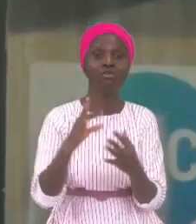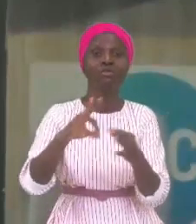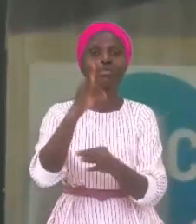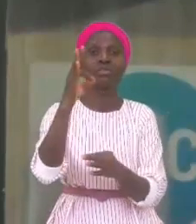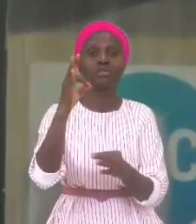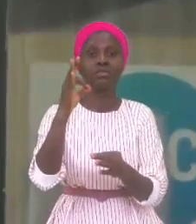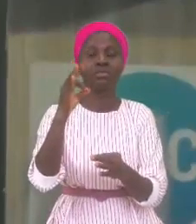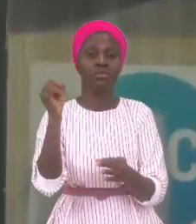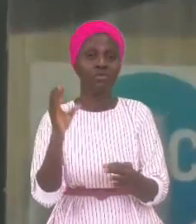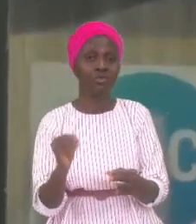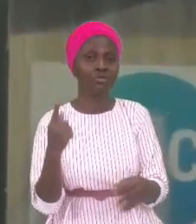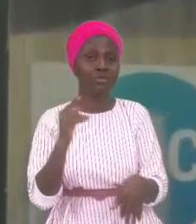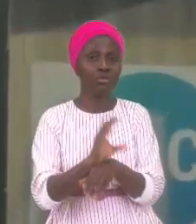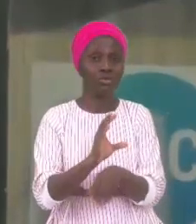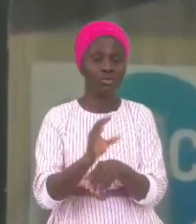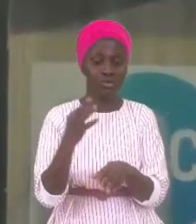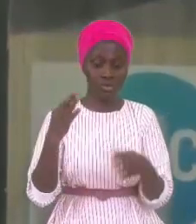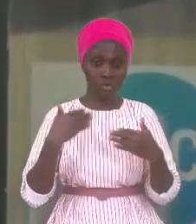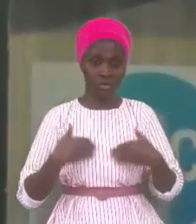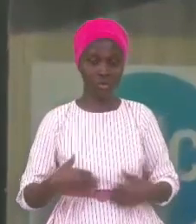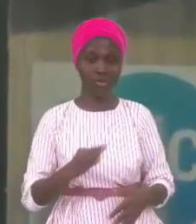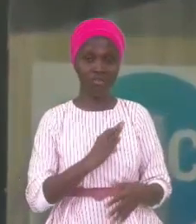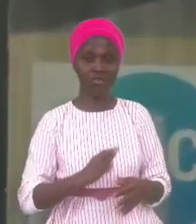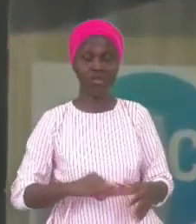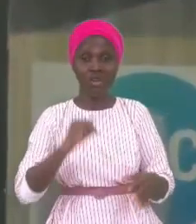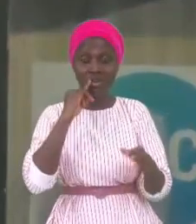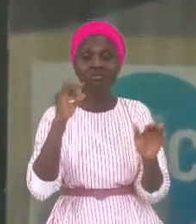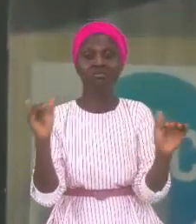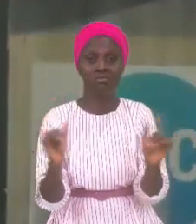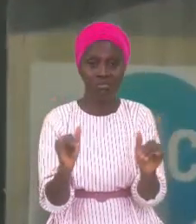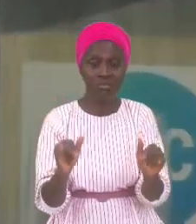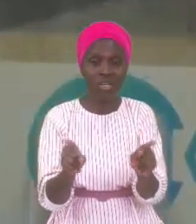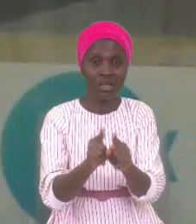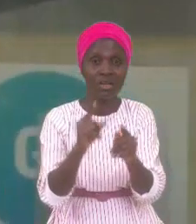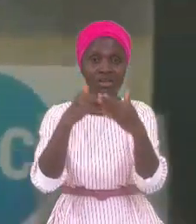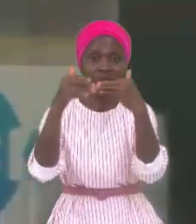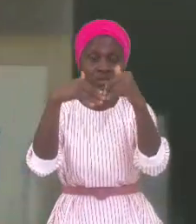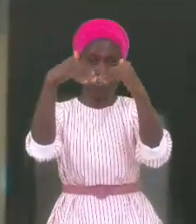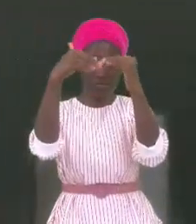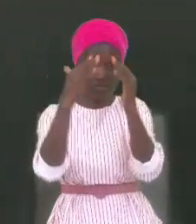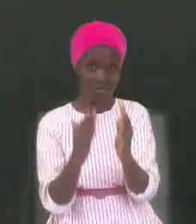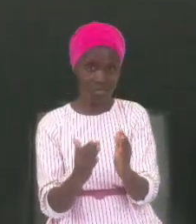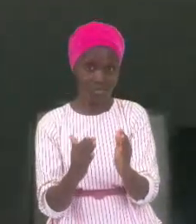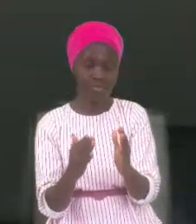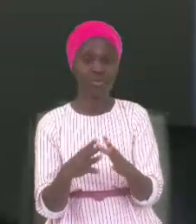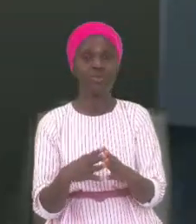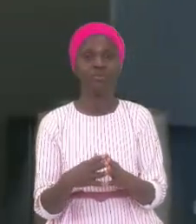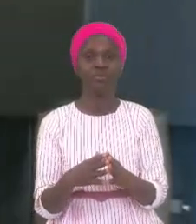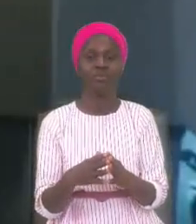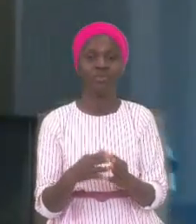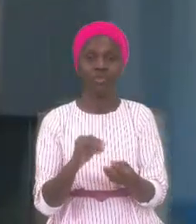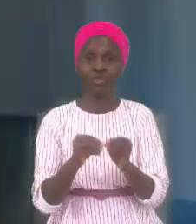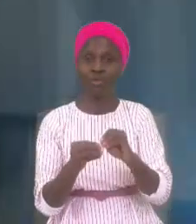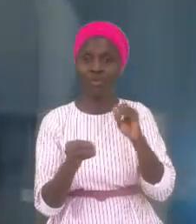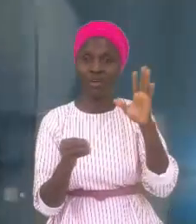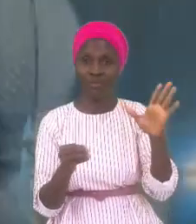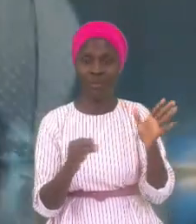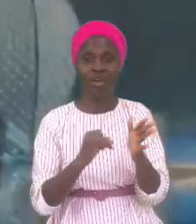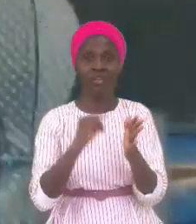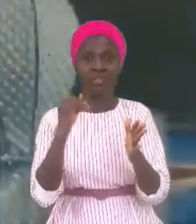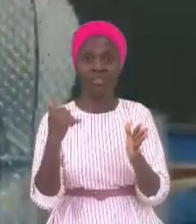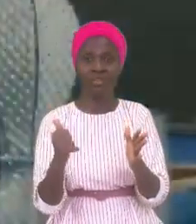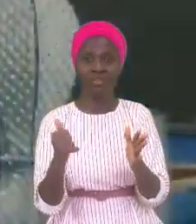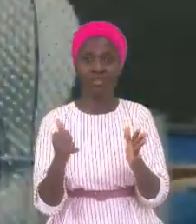church, the body of Christ, is likened to a building. And then next to that, number five, is a household. It's